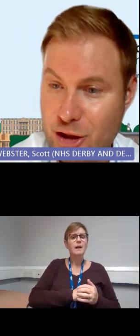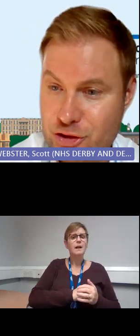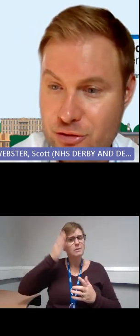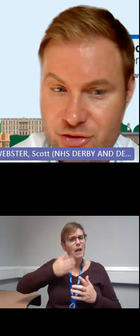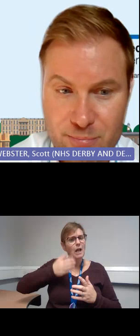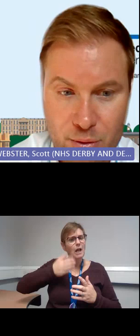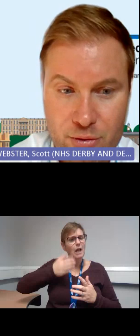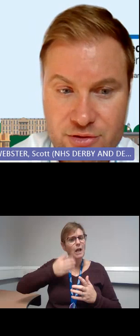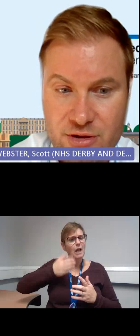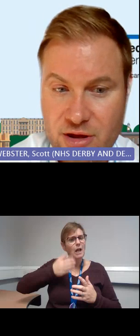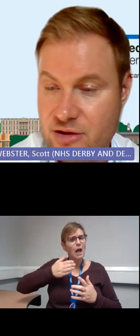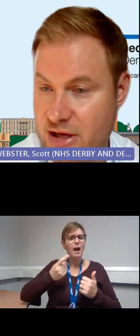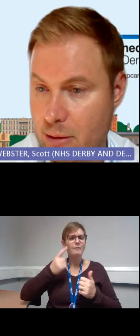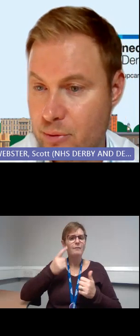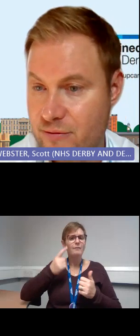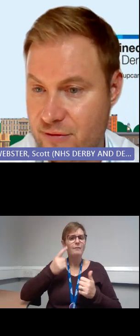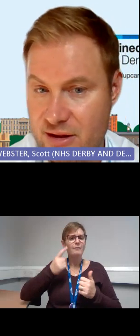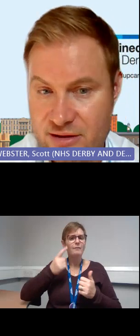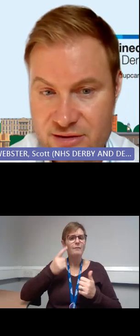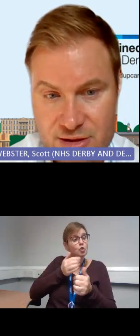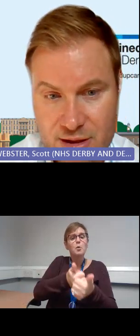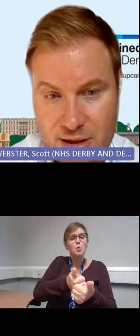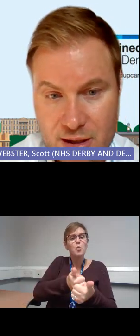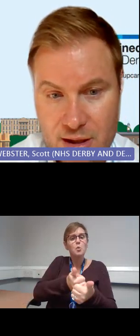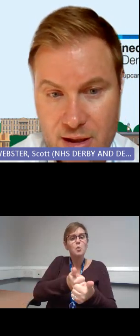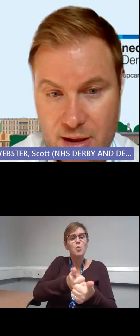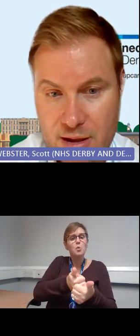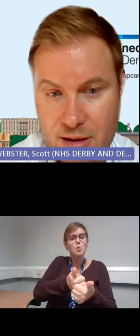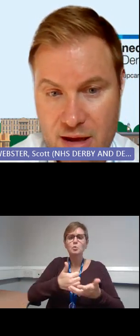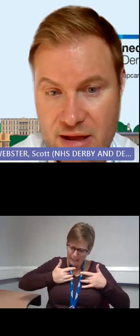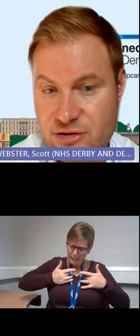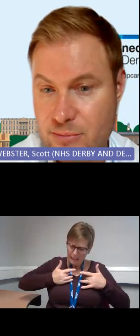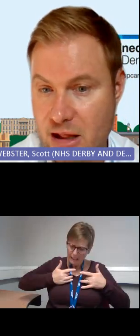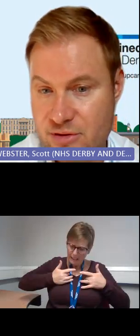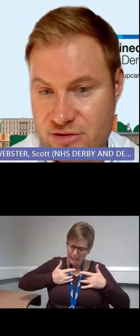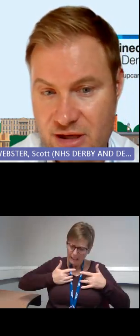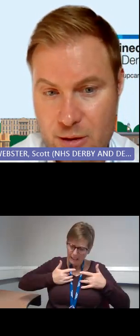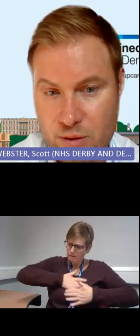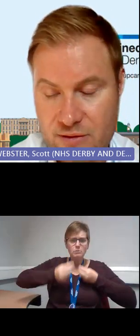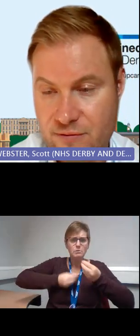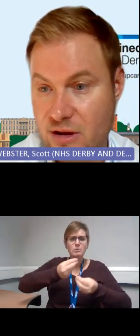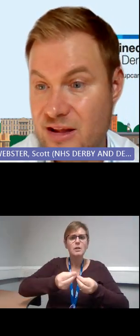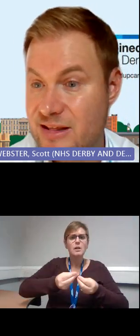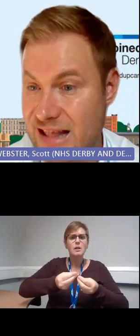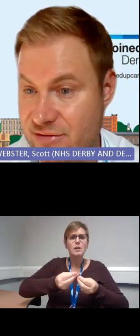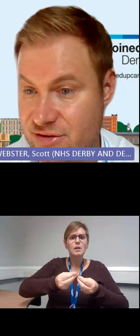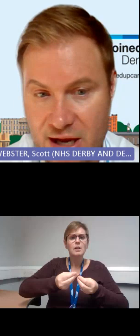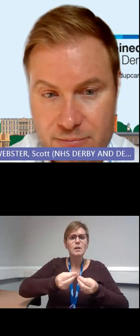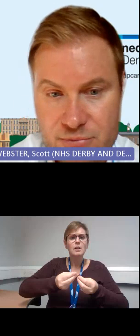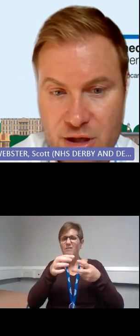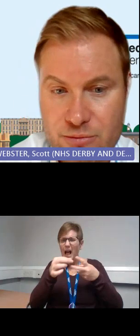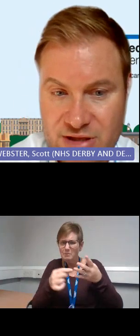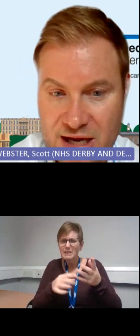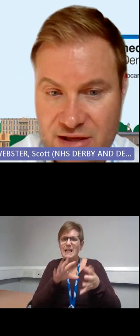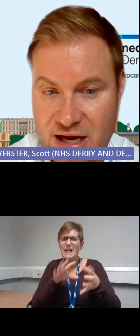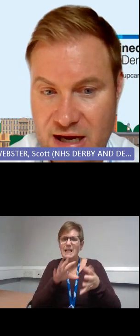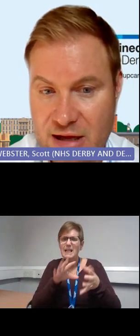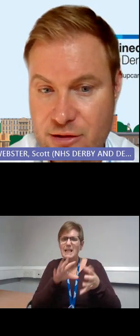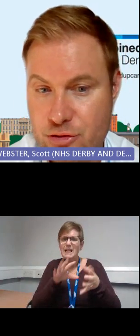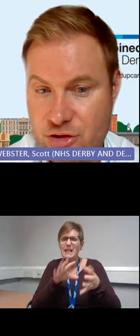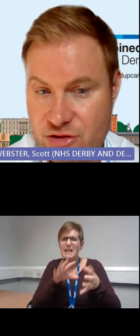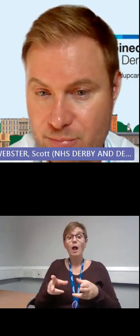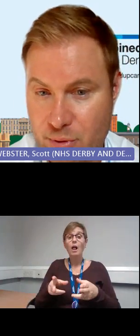is psychological support to help with feelings. And then there's some elements there with lifestyle, so